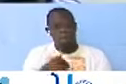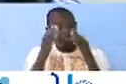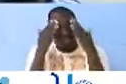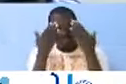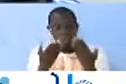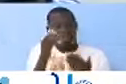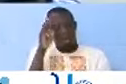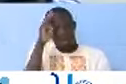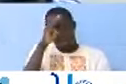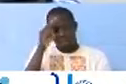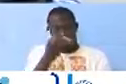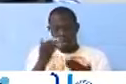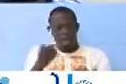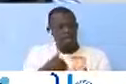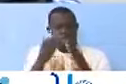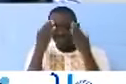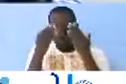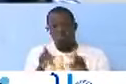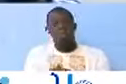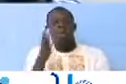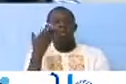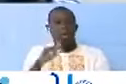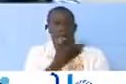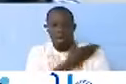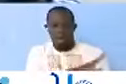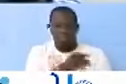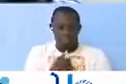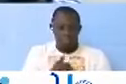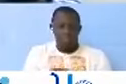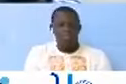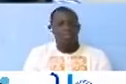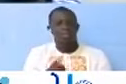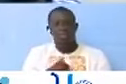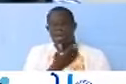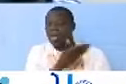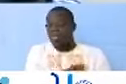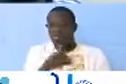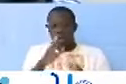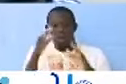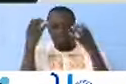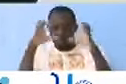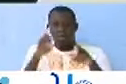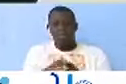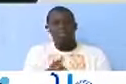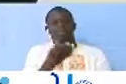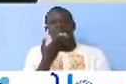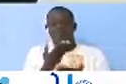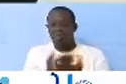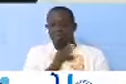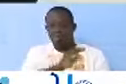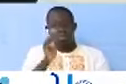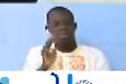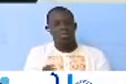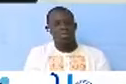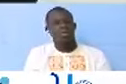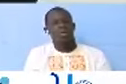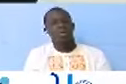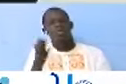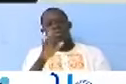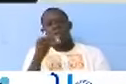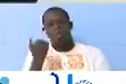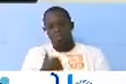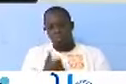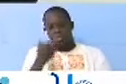why. But when they released me, I did not let the matter lie. Did they realize that actually you were telling the truth?